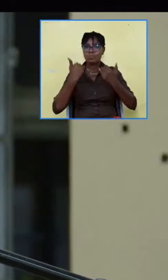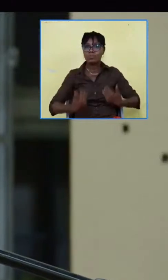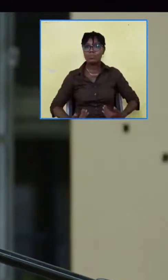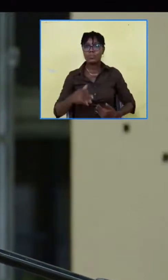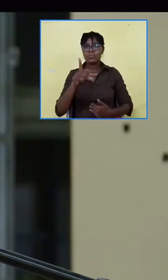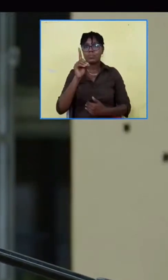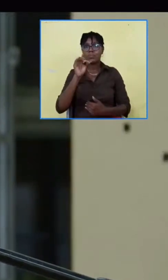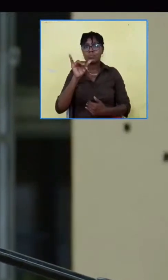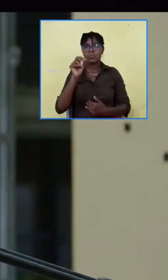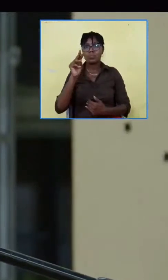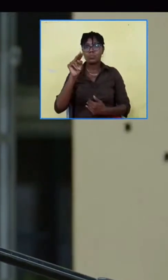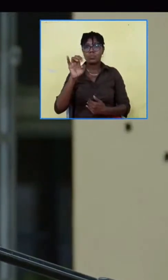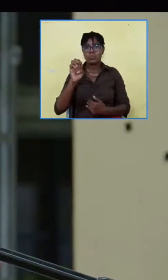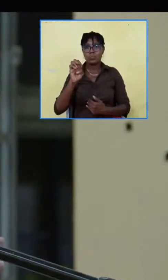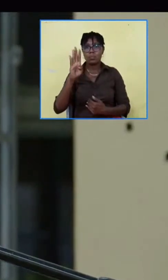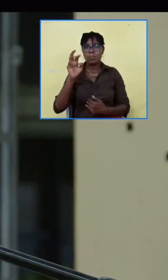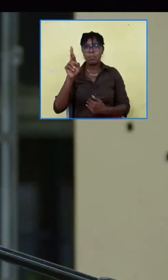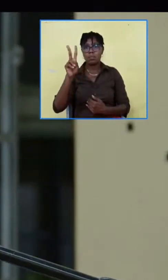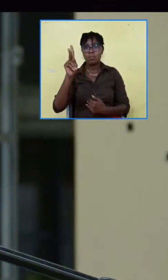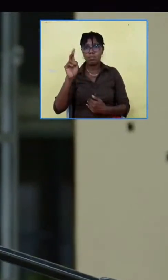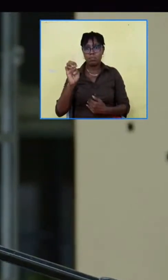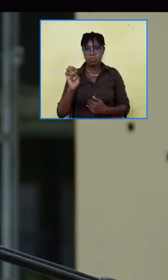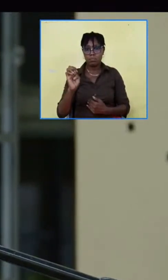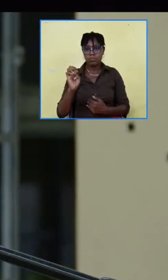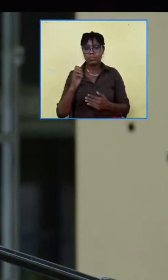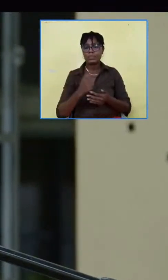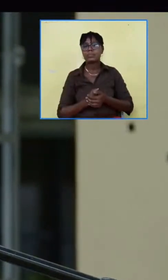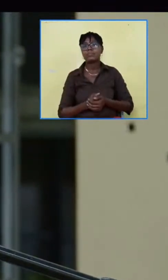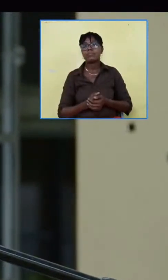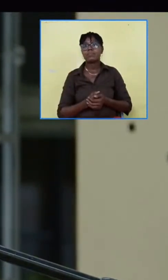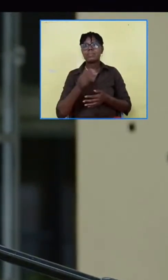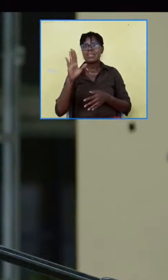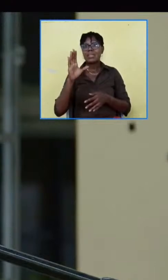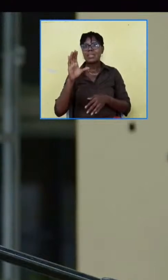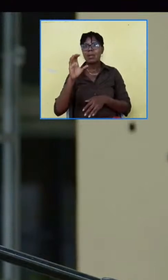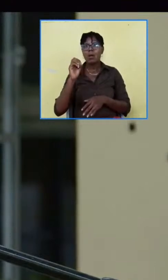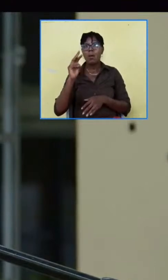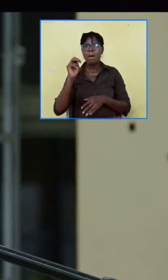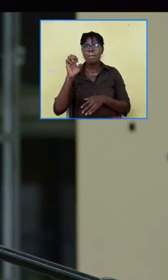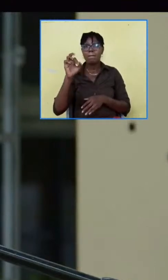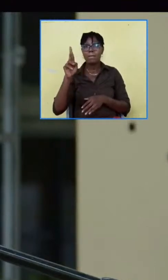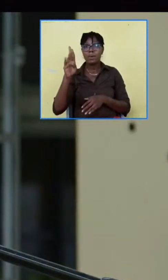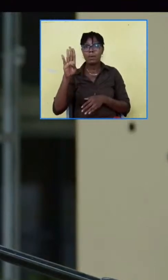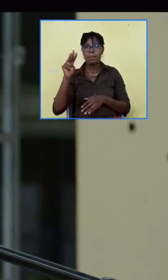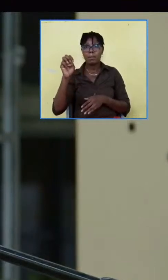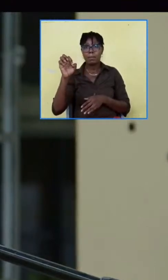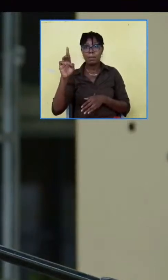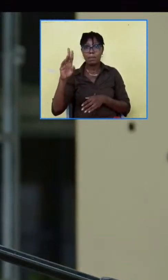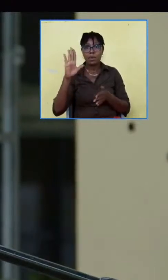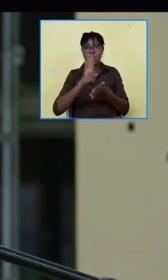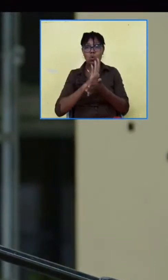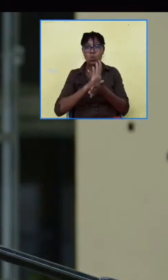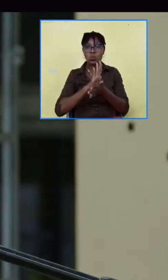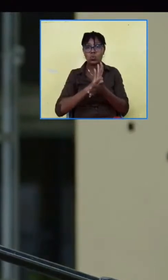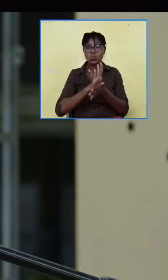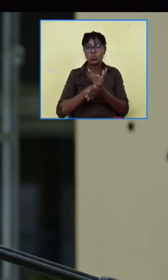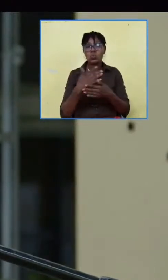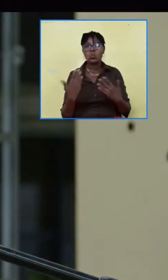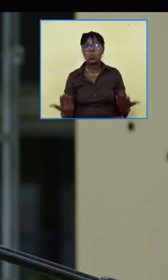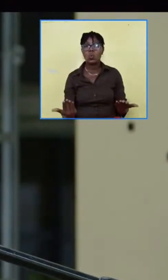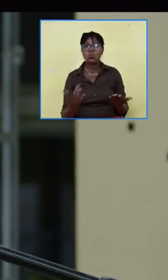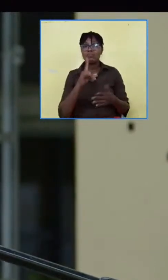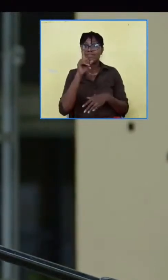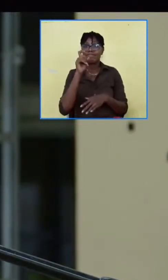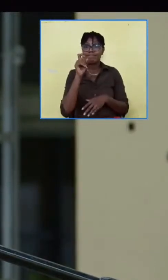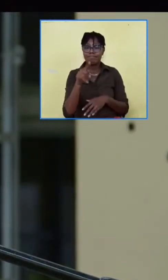of questions for you all related to the session you had at Commer, and I hope that this question I have now, which I prefer to ask later,